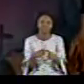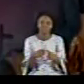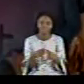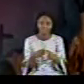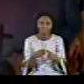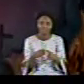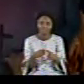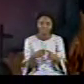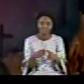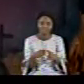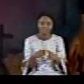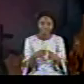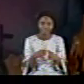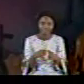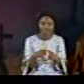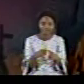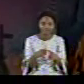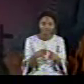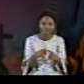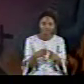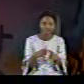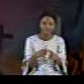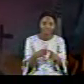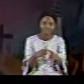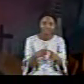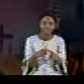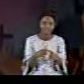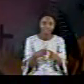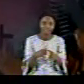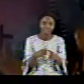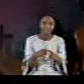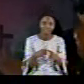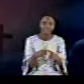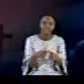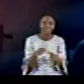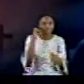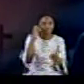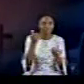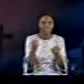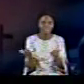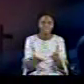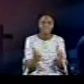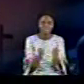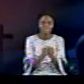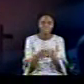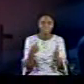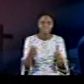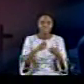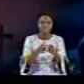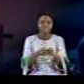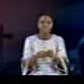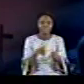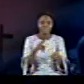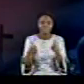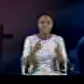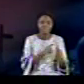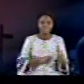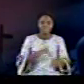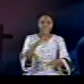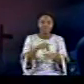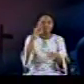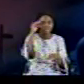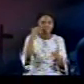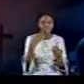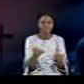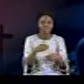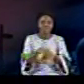Gibson, a 6-year-old child. This is his aunt. And he came here with a challenge, but the Lord God touched him tonight, and he can hear